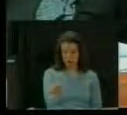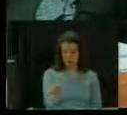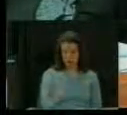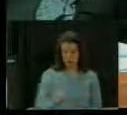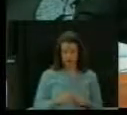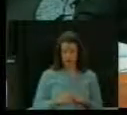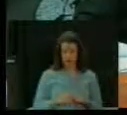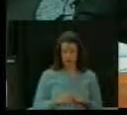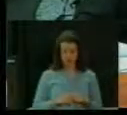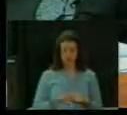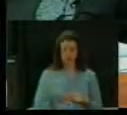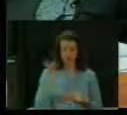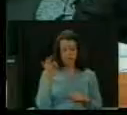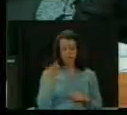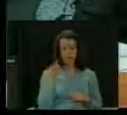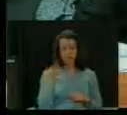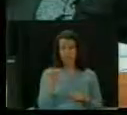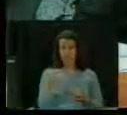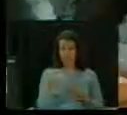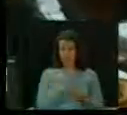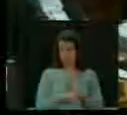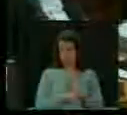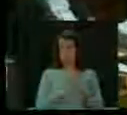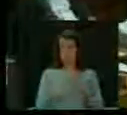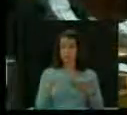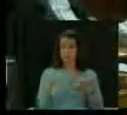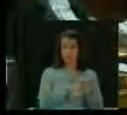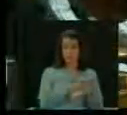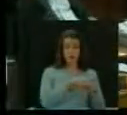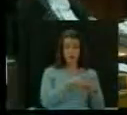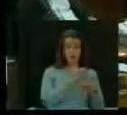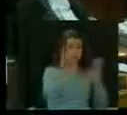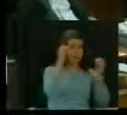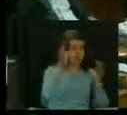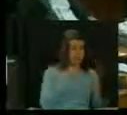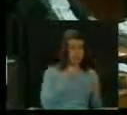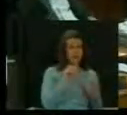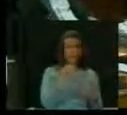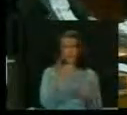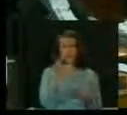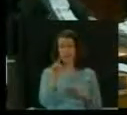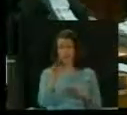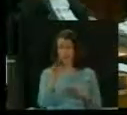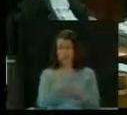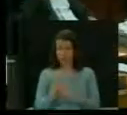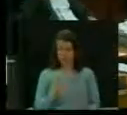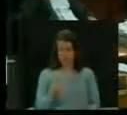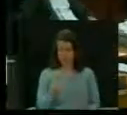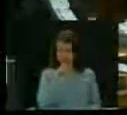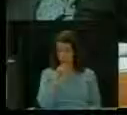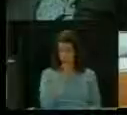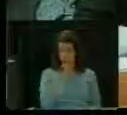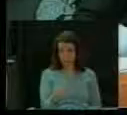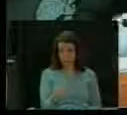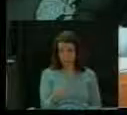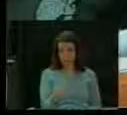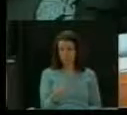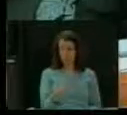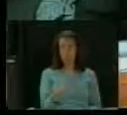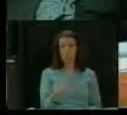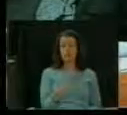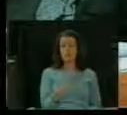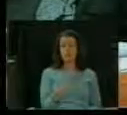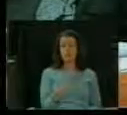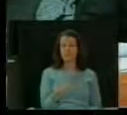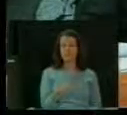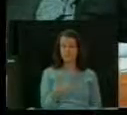County Commission, not the other departments. Well, if the ethics policy is going to apply to all teachers, county employees,